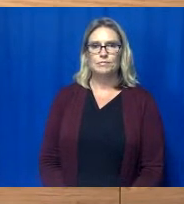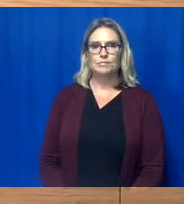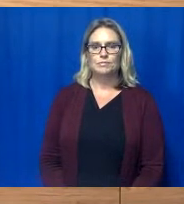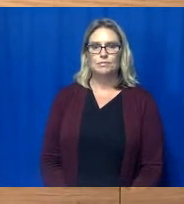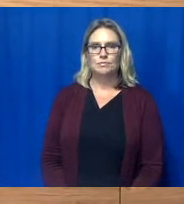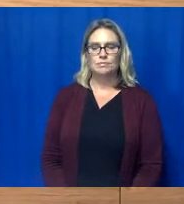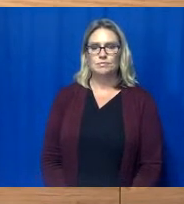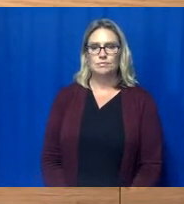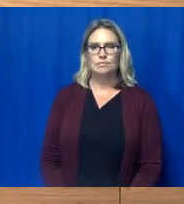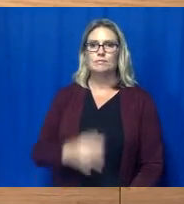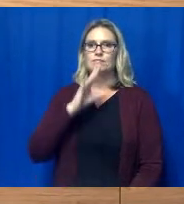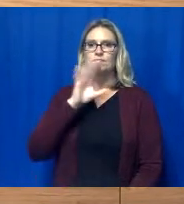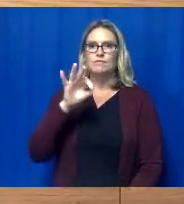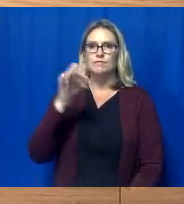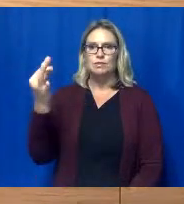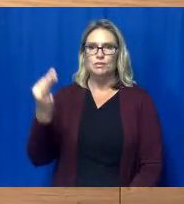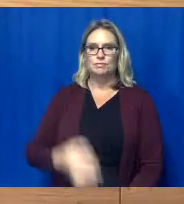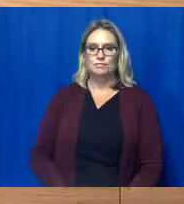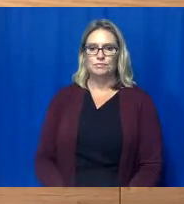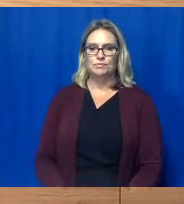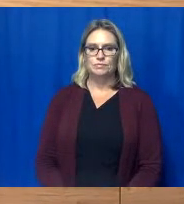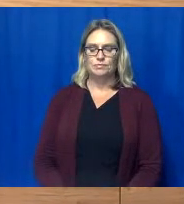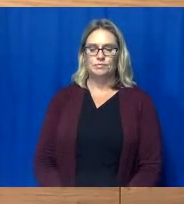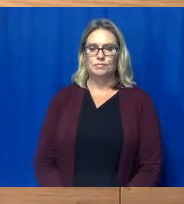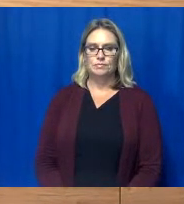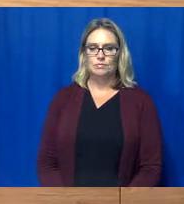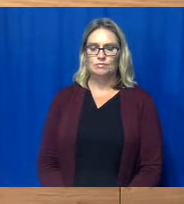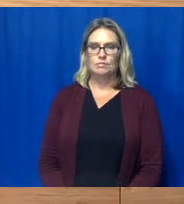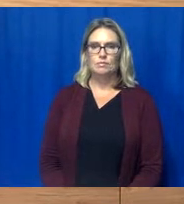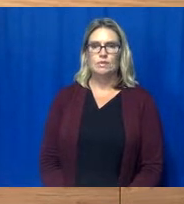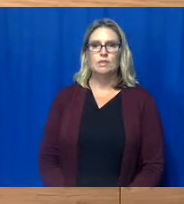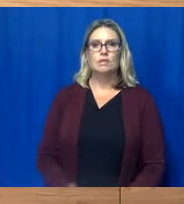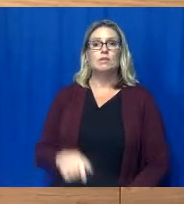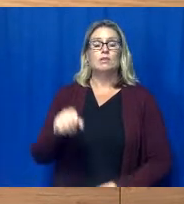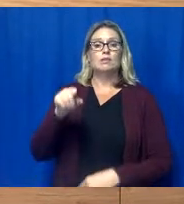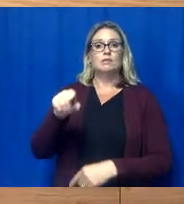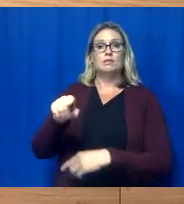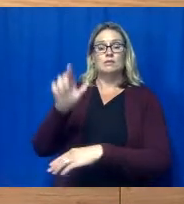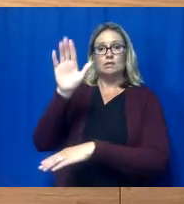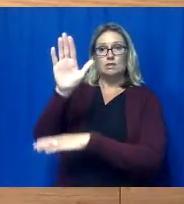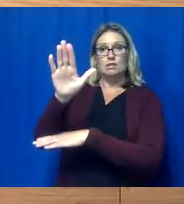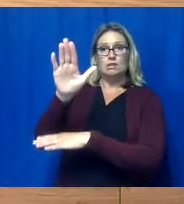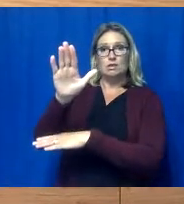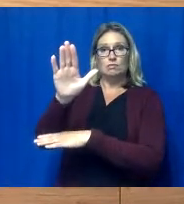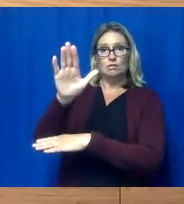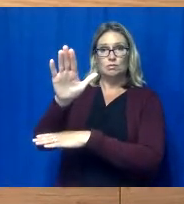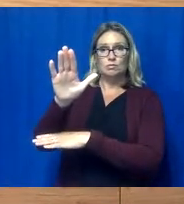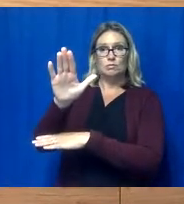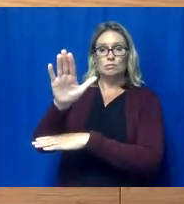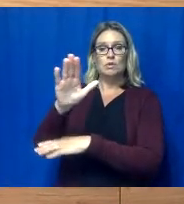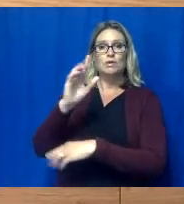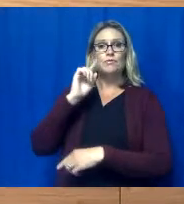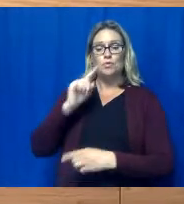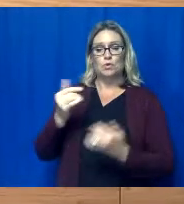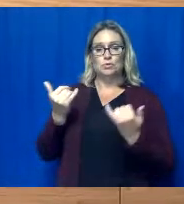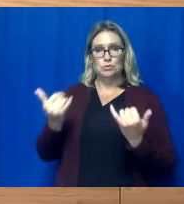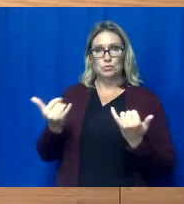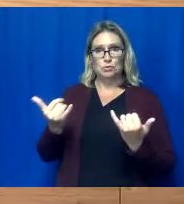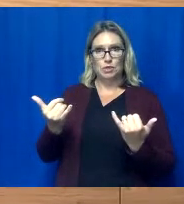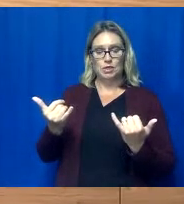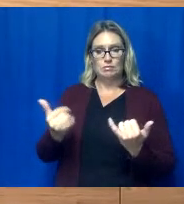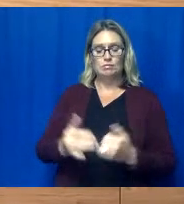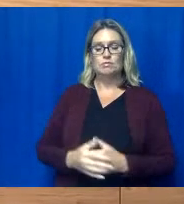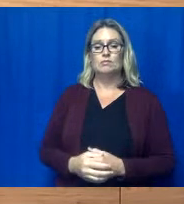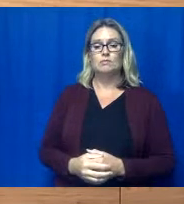d'information technique. So this afternoon, participating in the technical briefing will